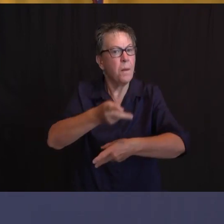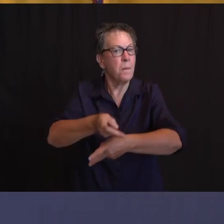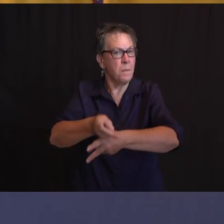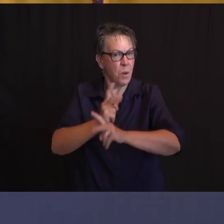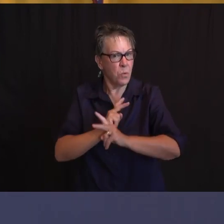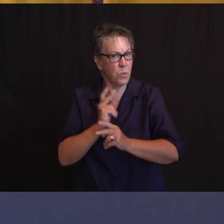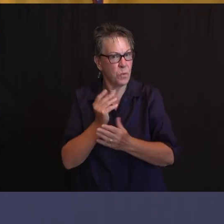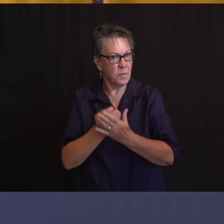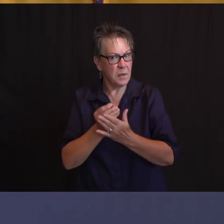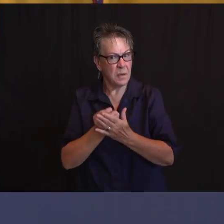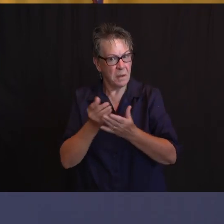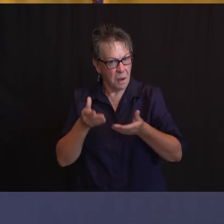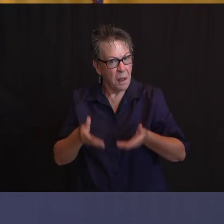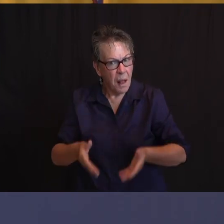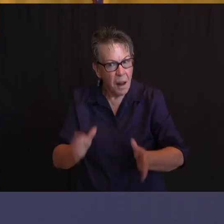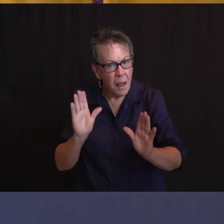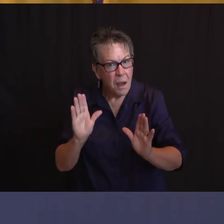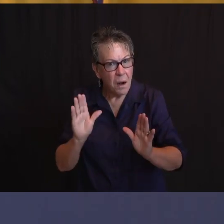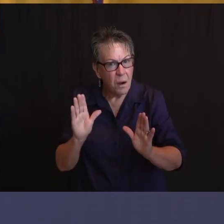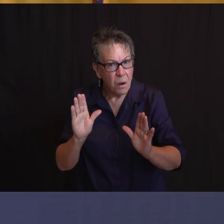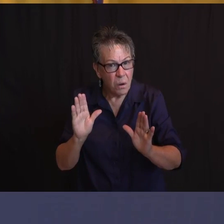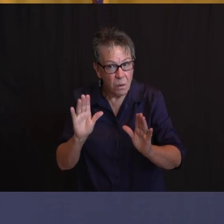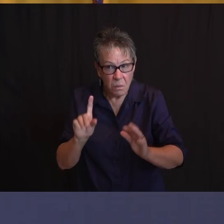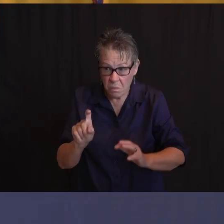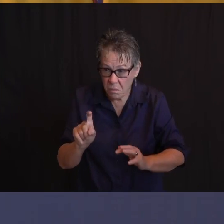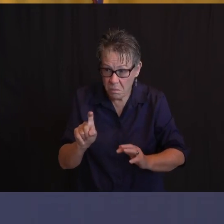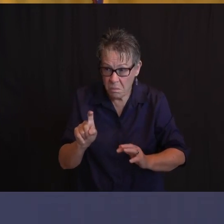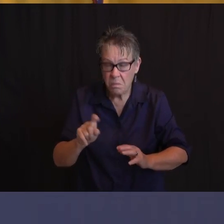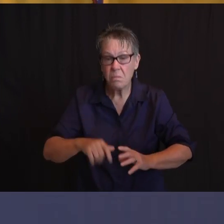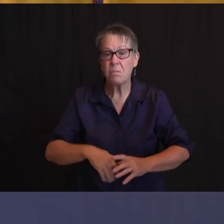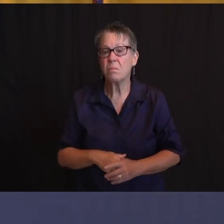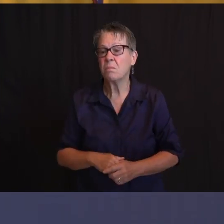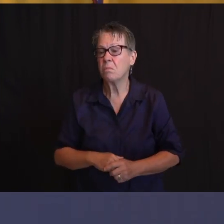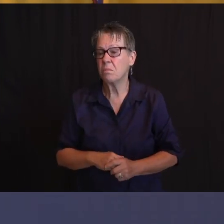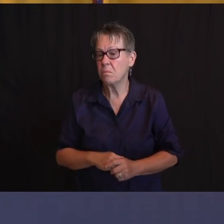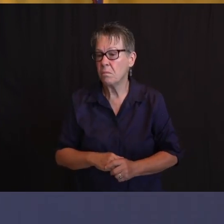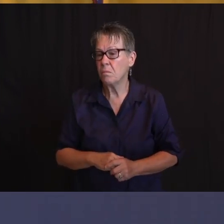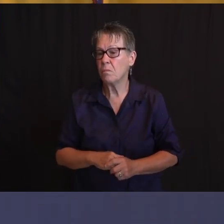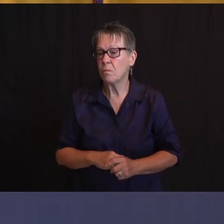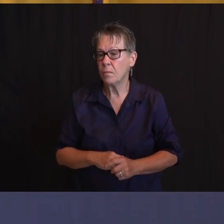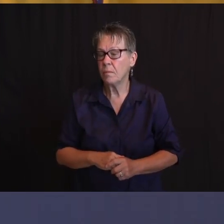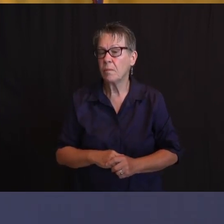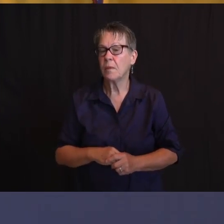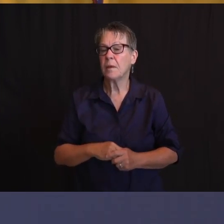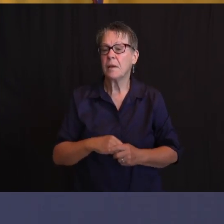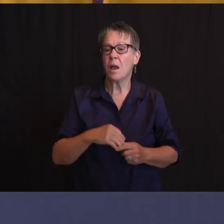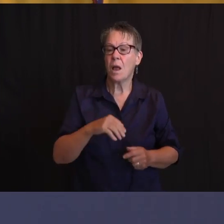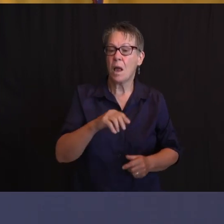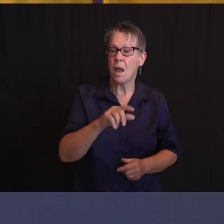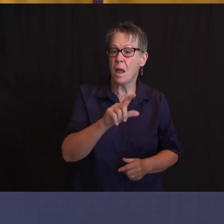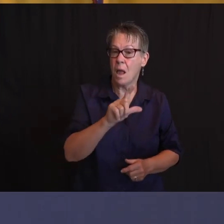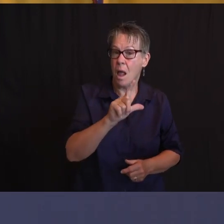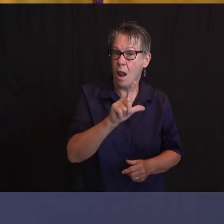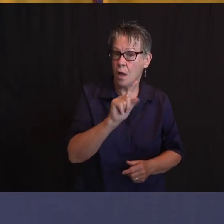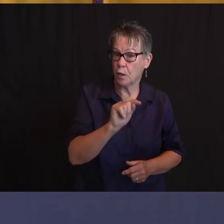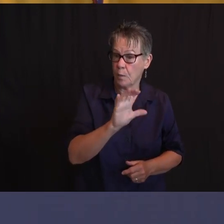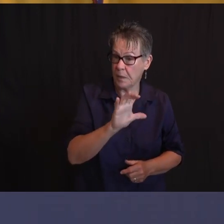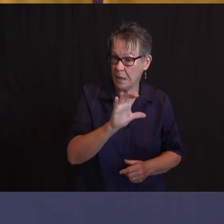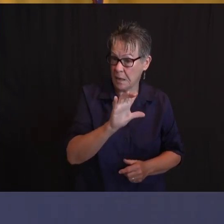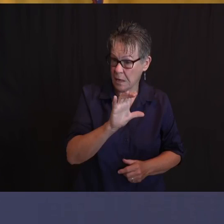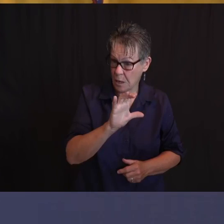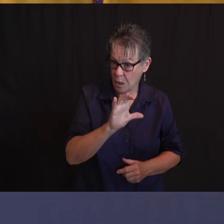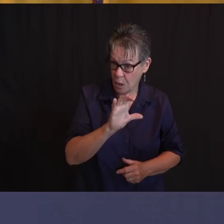bills that are likely to make it to your desk. Do you intend to sign those bills, since many of them are direct recommendations from the Managed Health